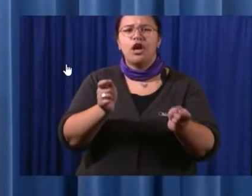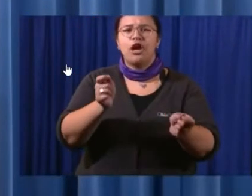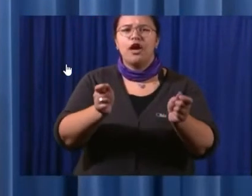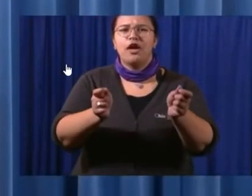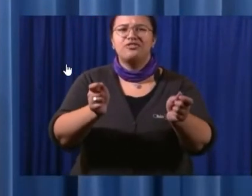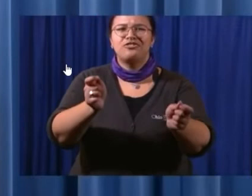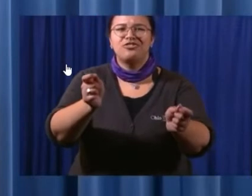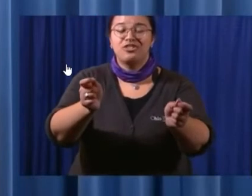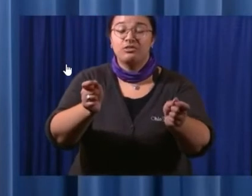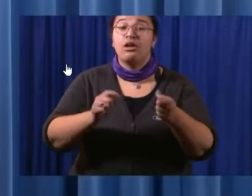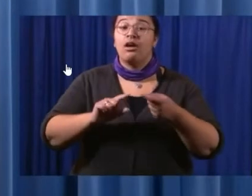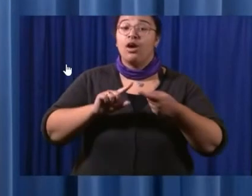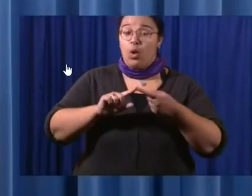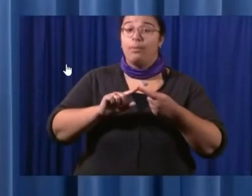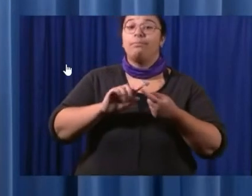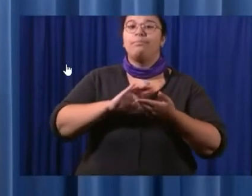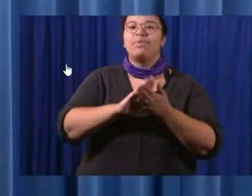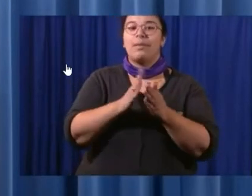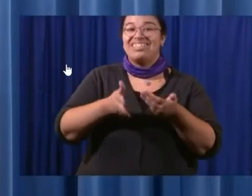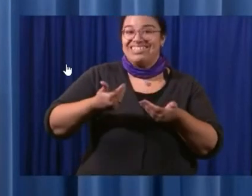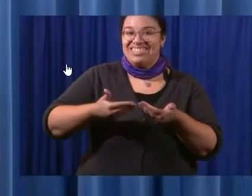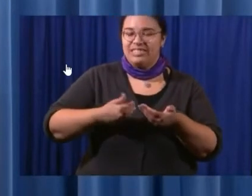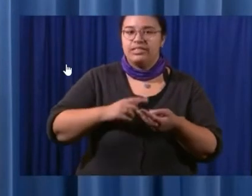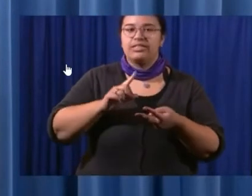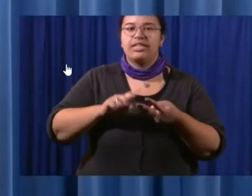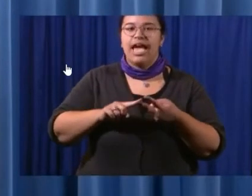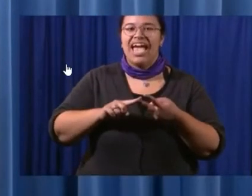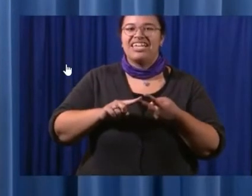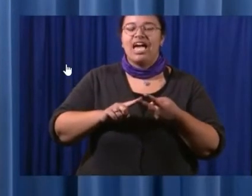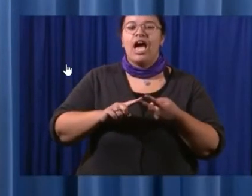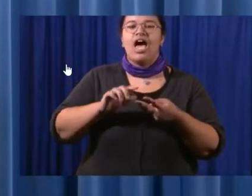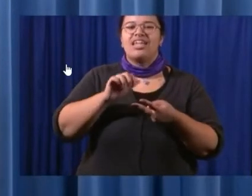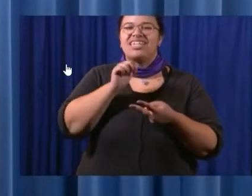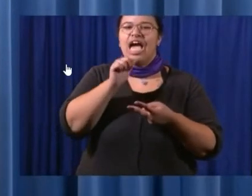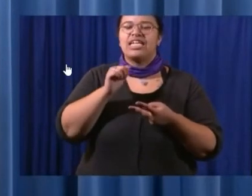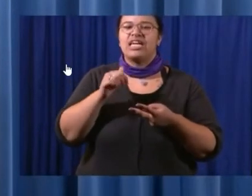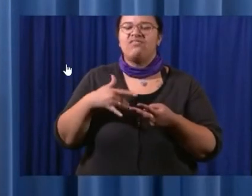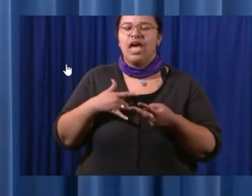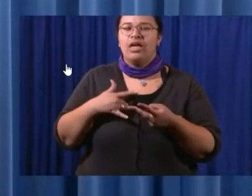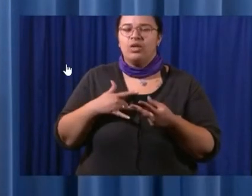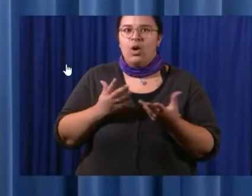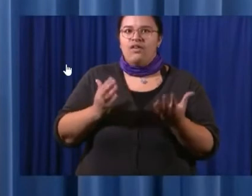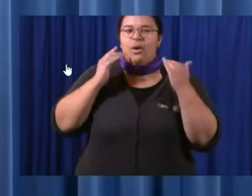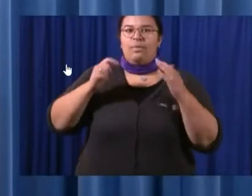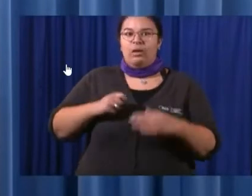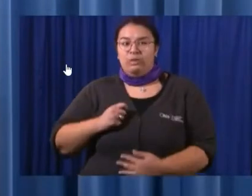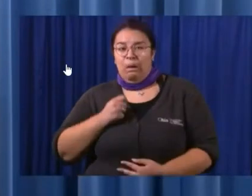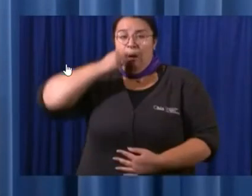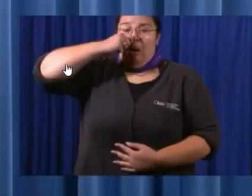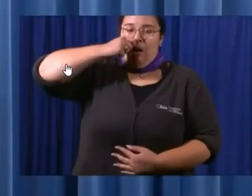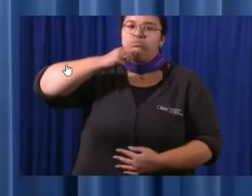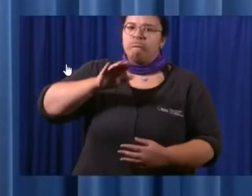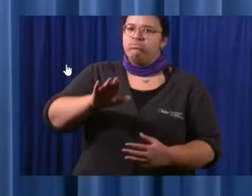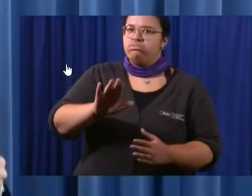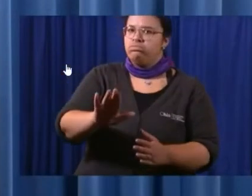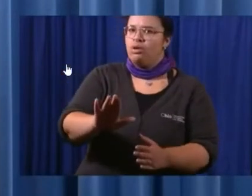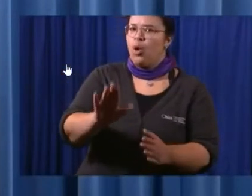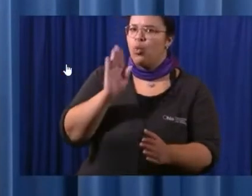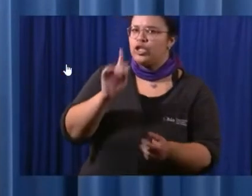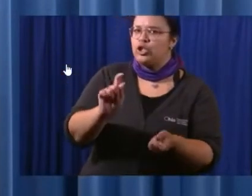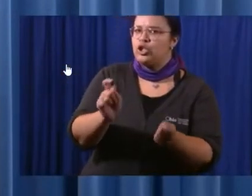get less intrusive. So I think when schools are planning, they should understand that that's going